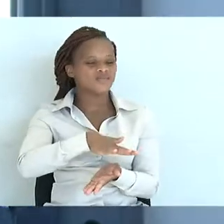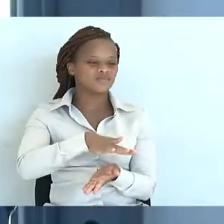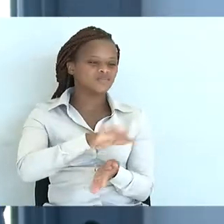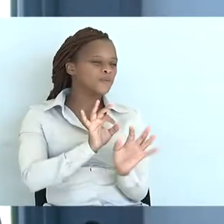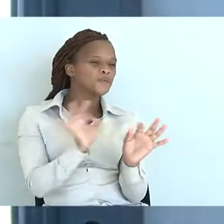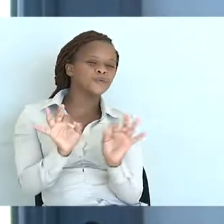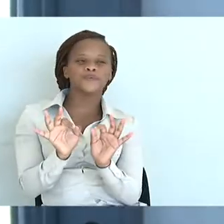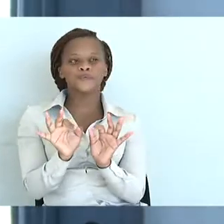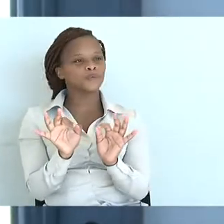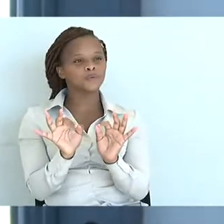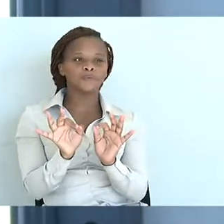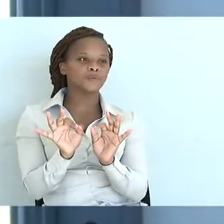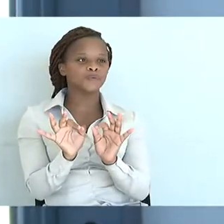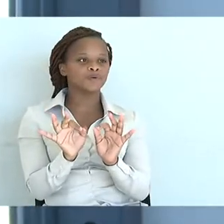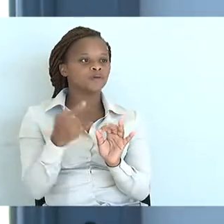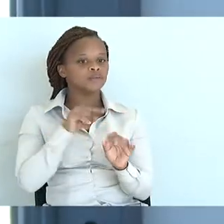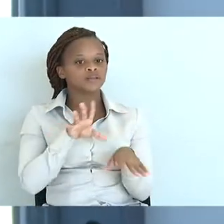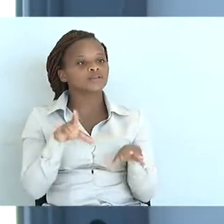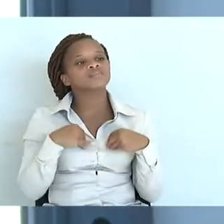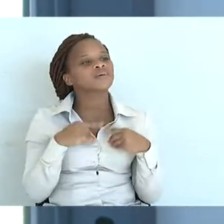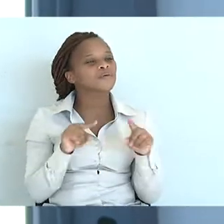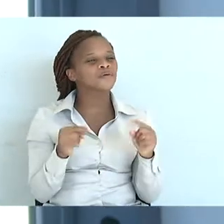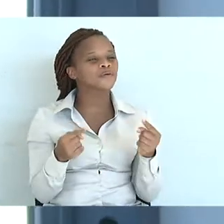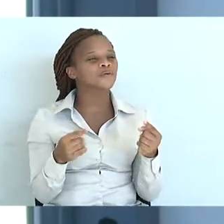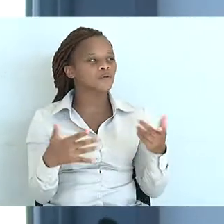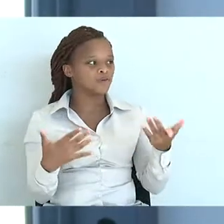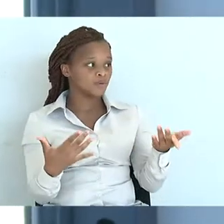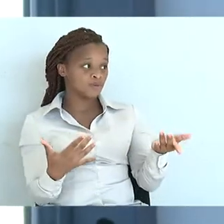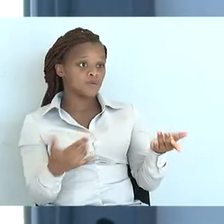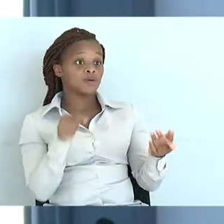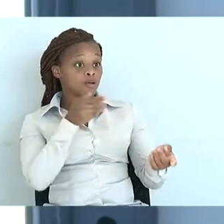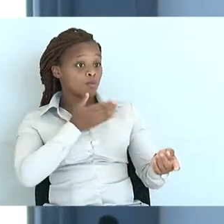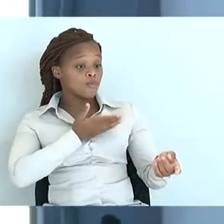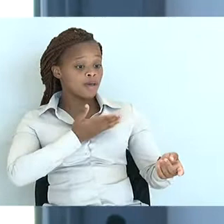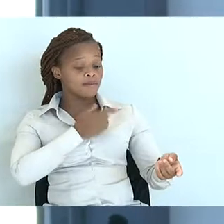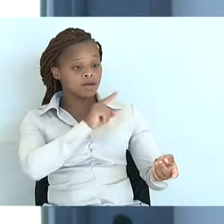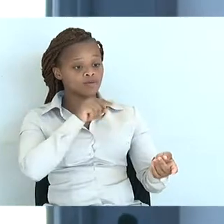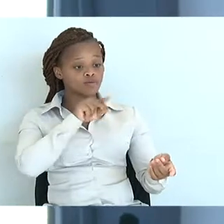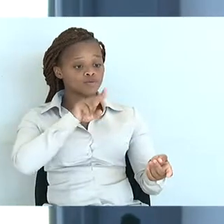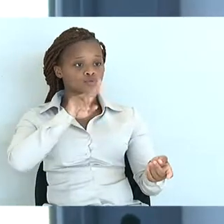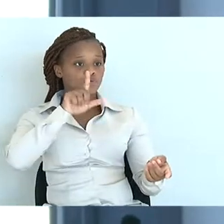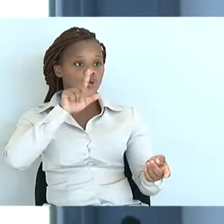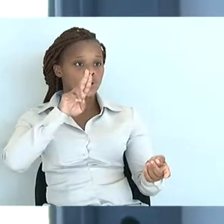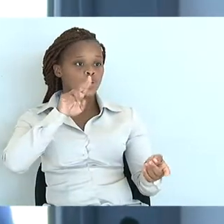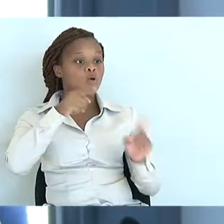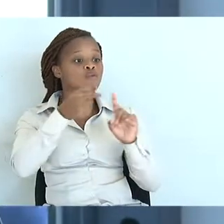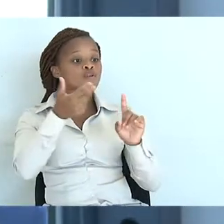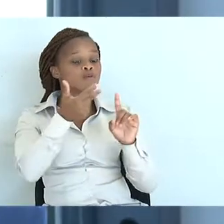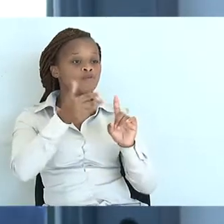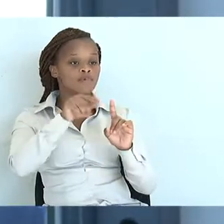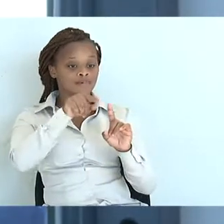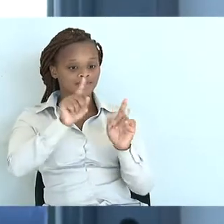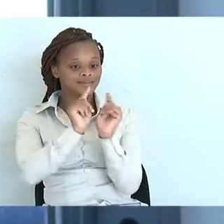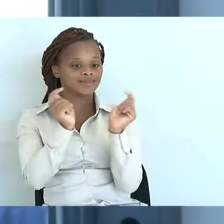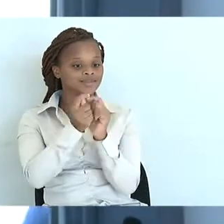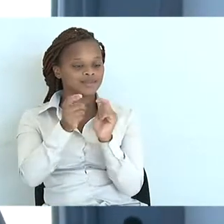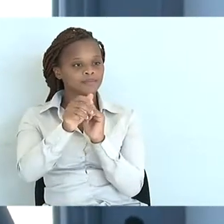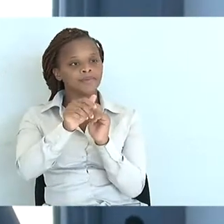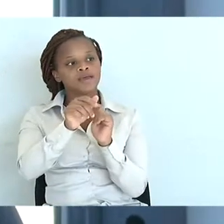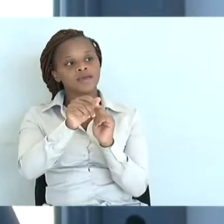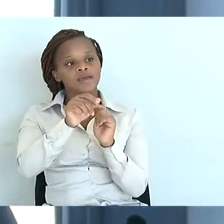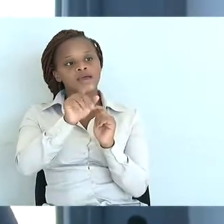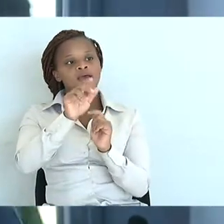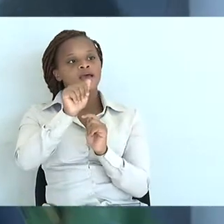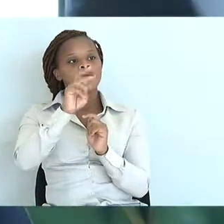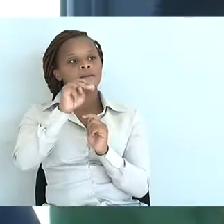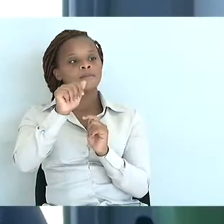inquiries. Ubaba Uzungu from Amazulu wanted to come to Kokstad, but because of the